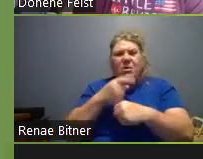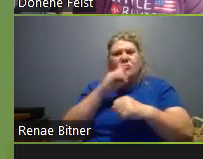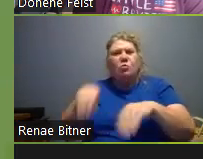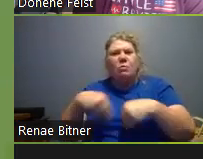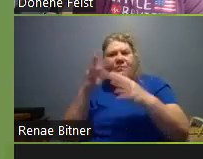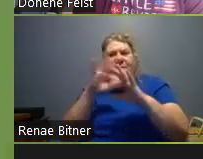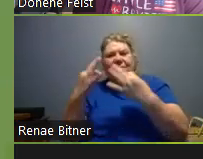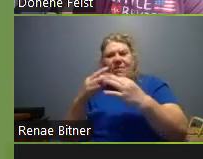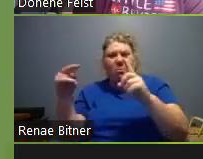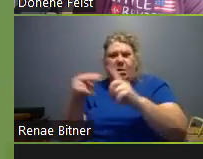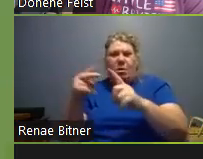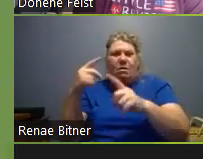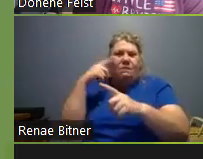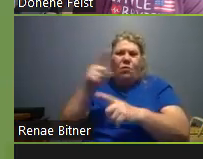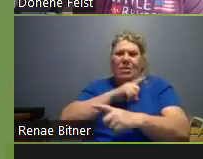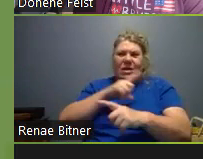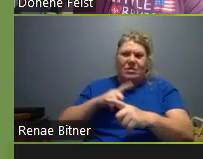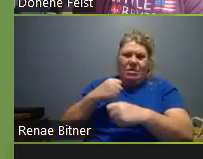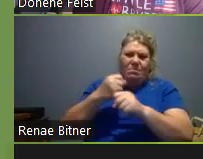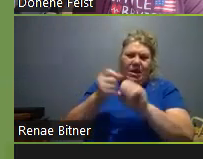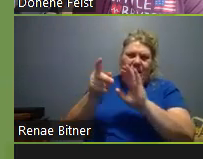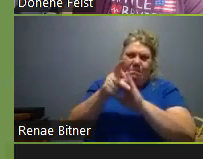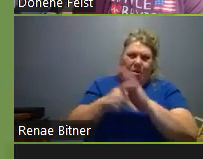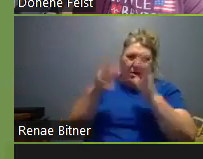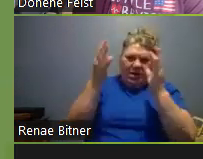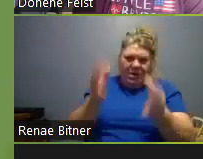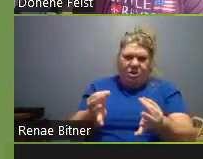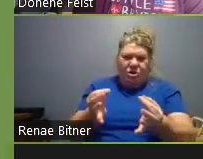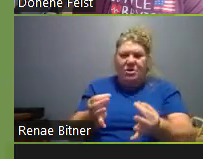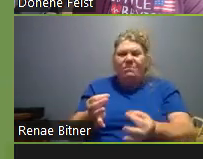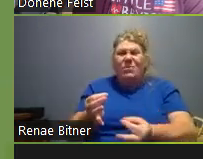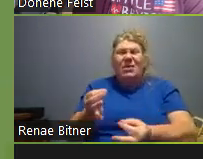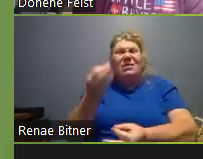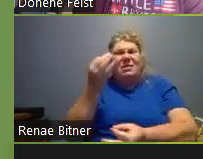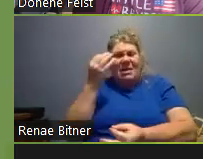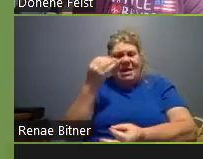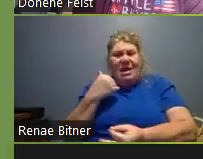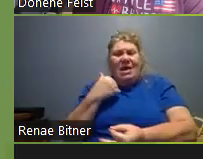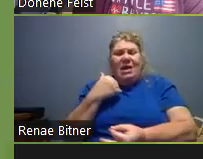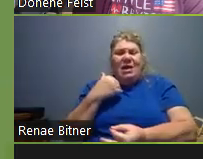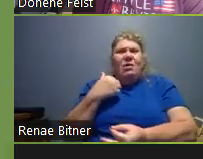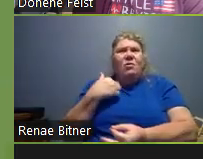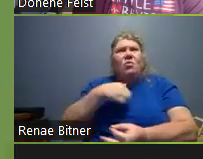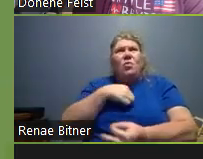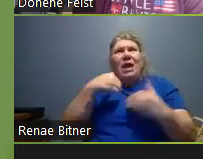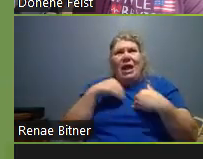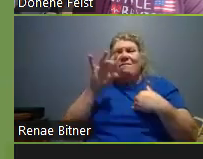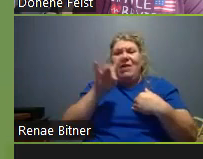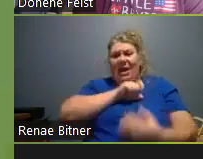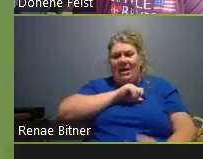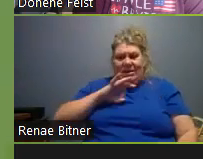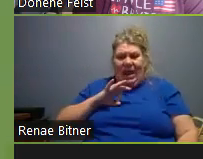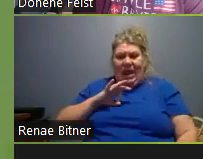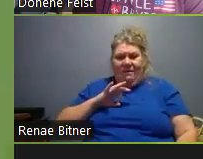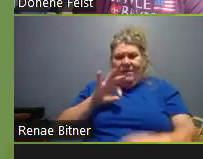for policy decisions and discussions. So I have a lot of staff. I mean, we have 8 staff at